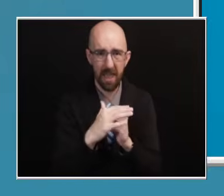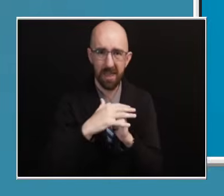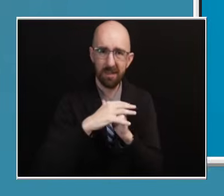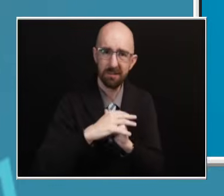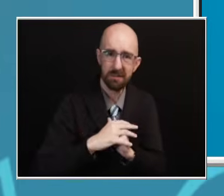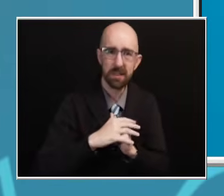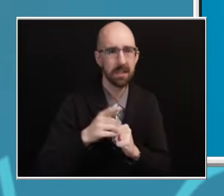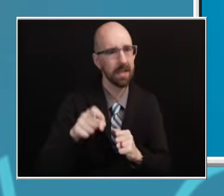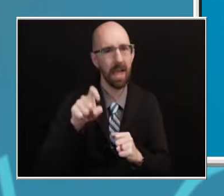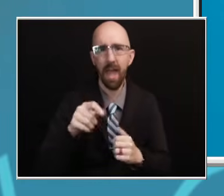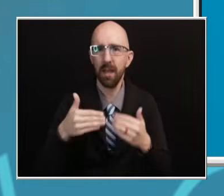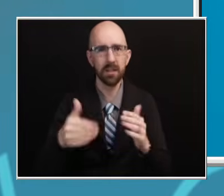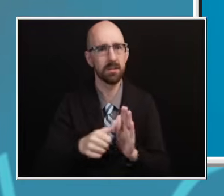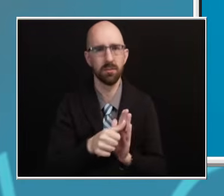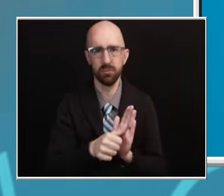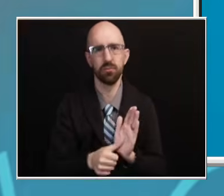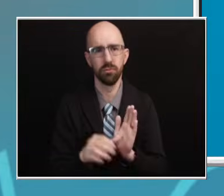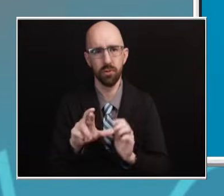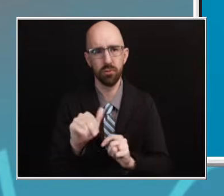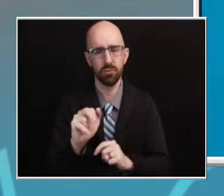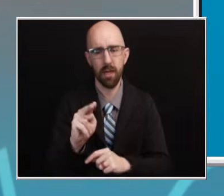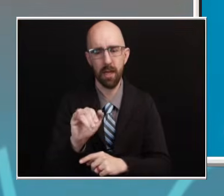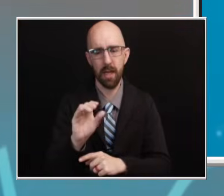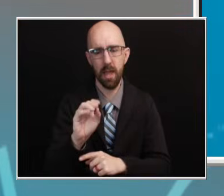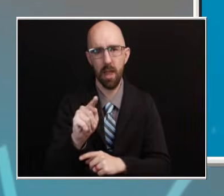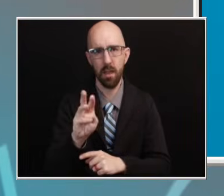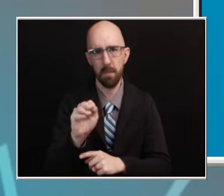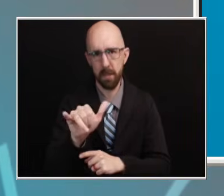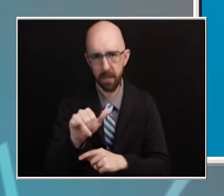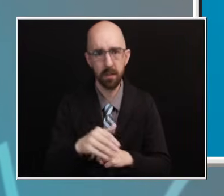to be performed. And just as you've seen in some of the other